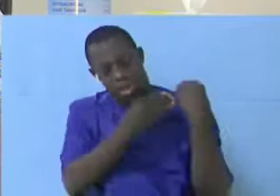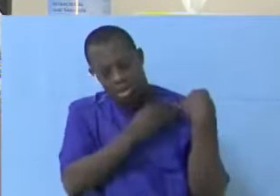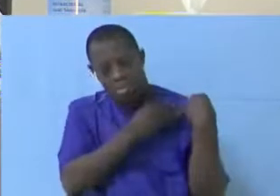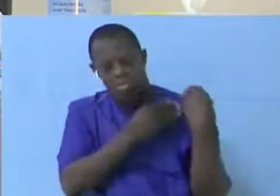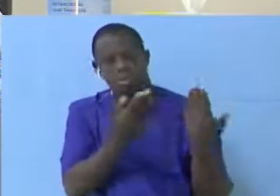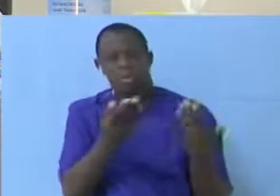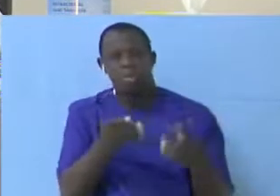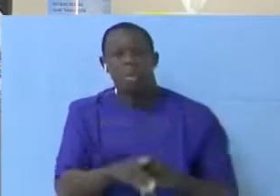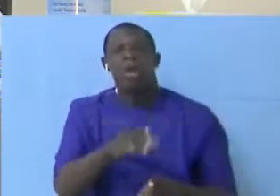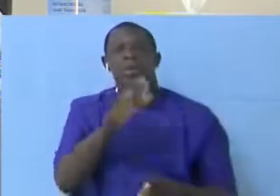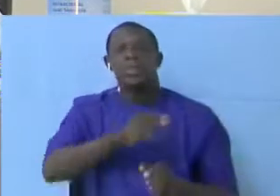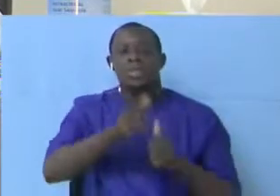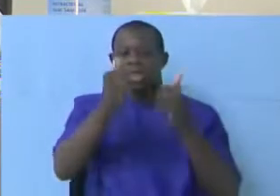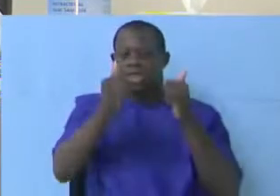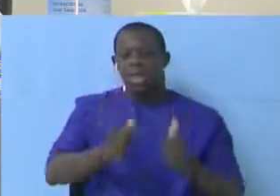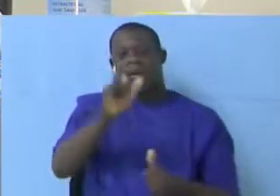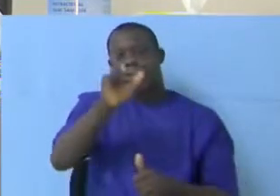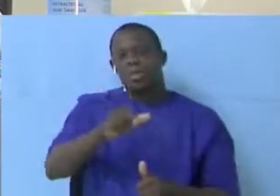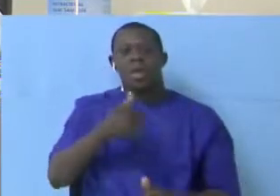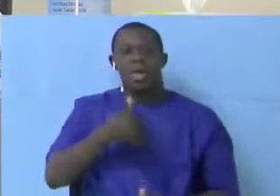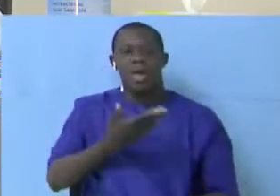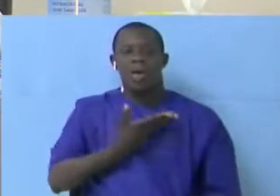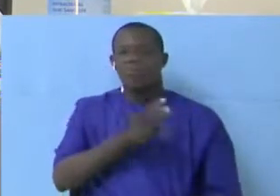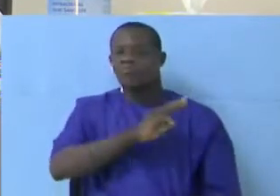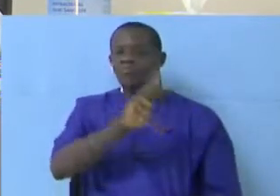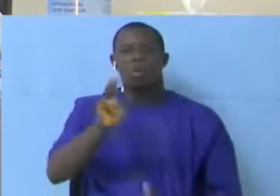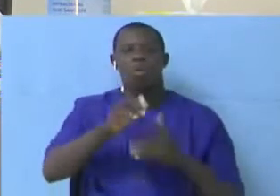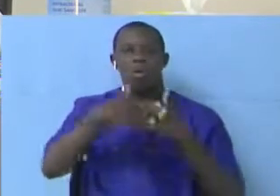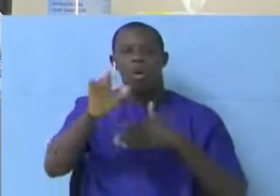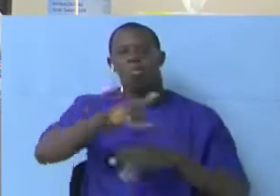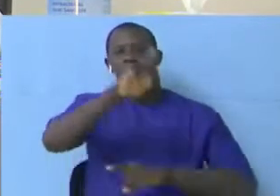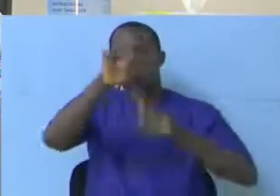What I'm saying, Mr. Chair, I have no further questions. Thank you.